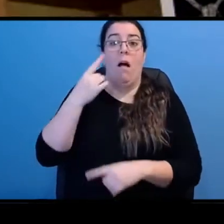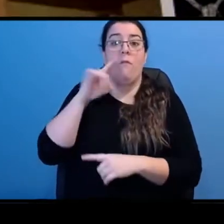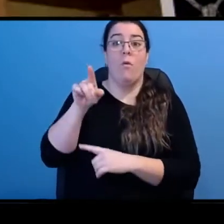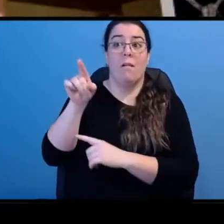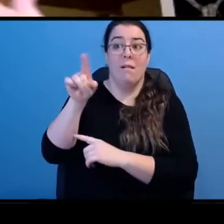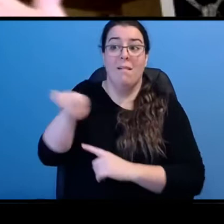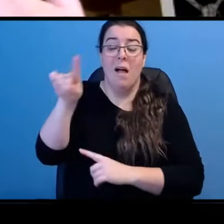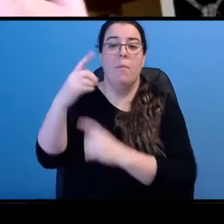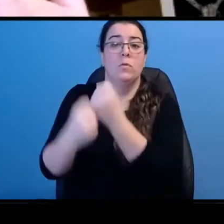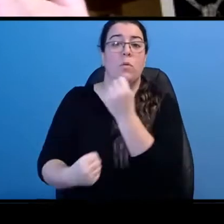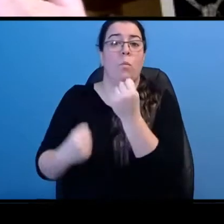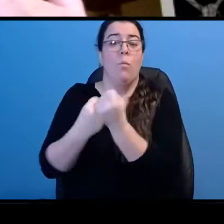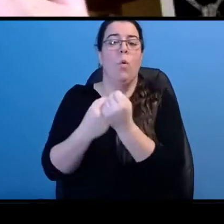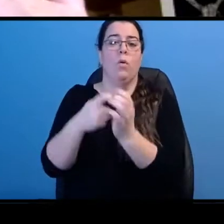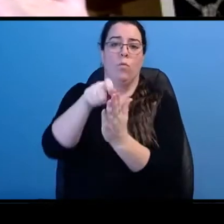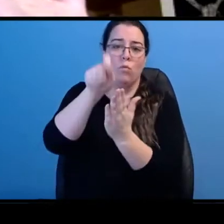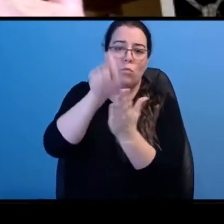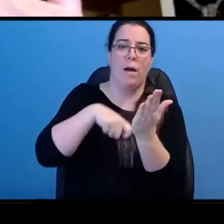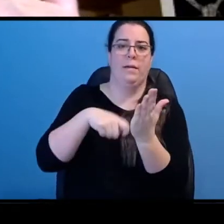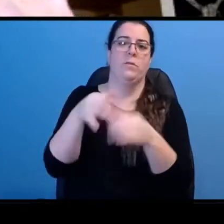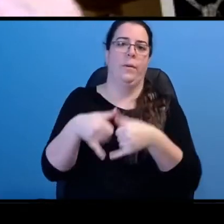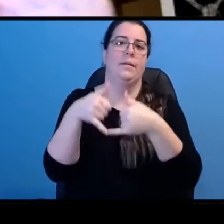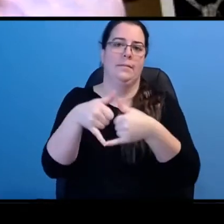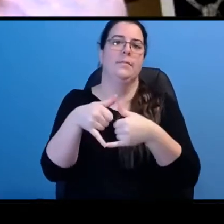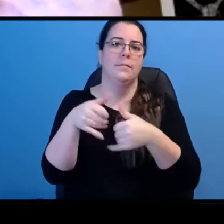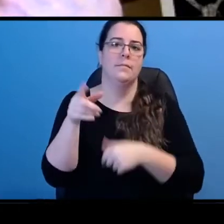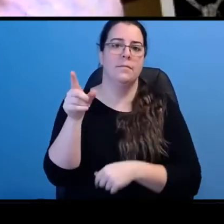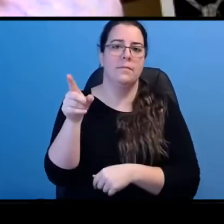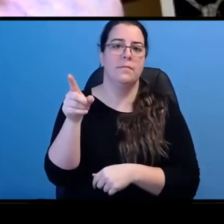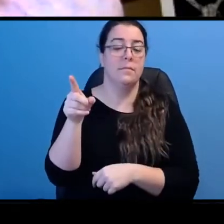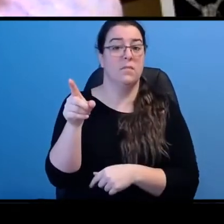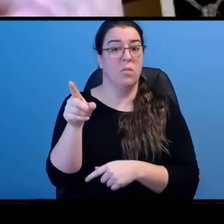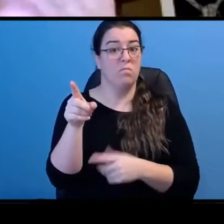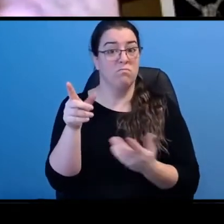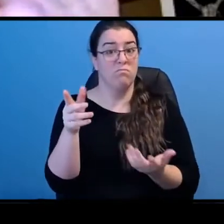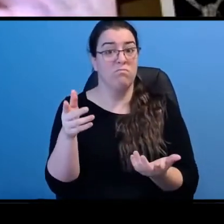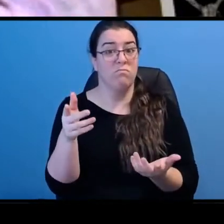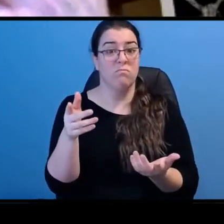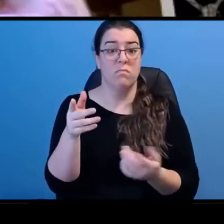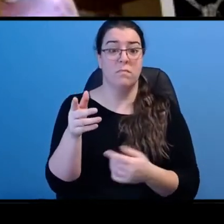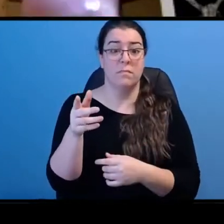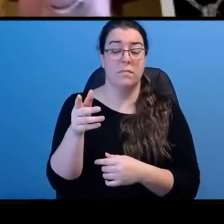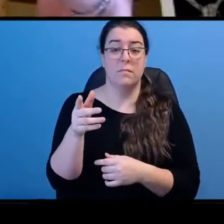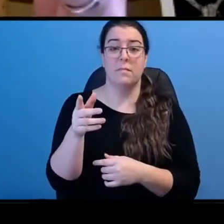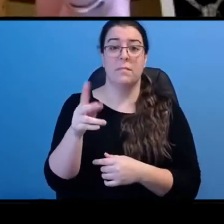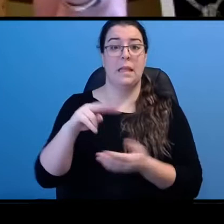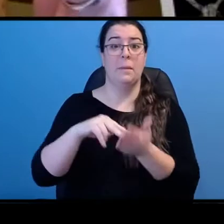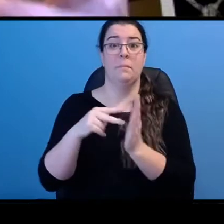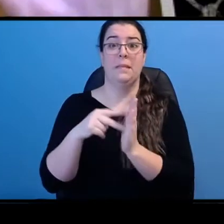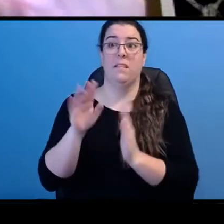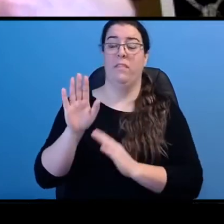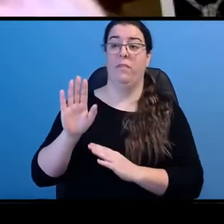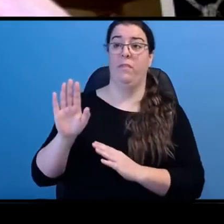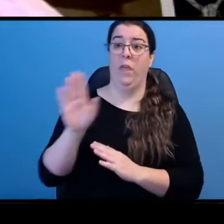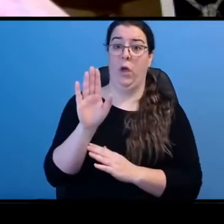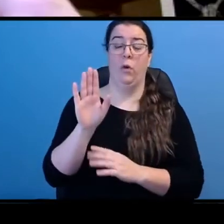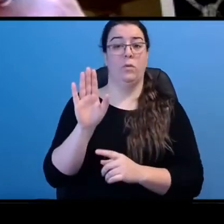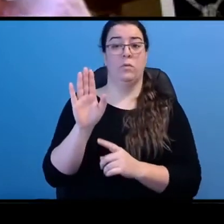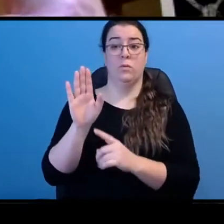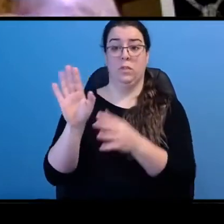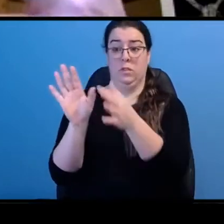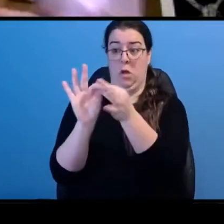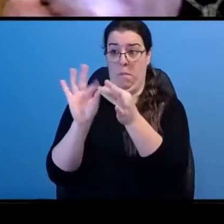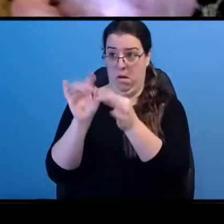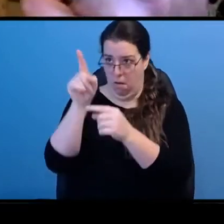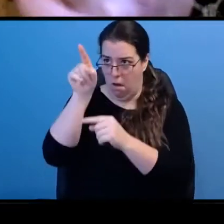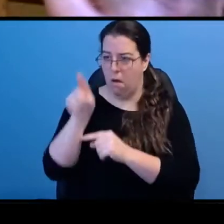submitting your grant, all of that stuff. So if these eligibility requirements fit you, this is a